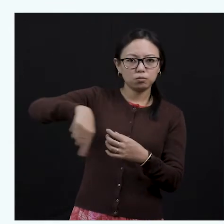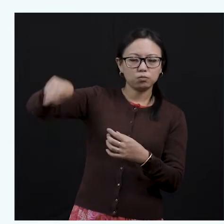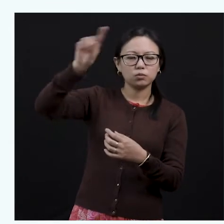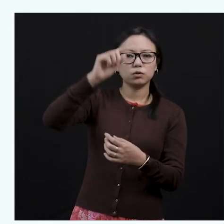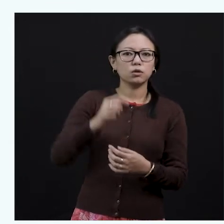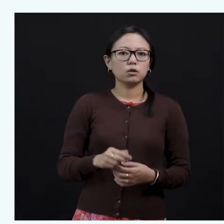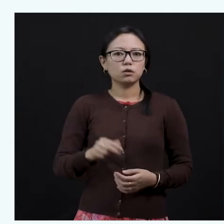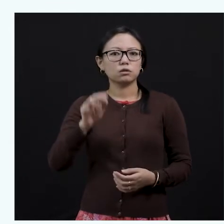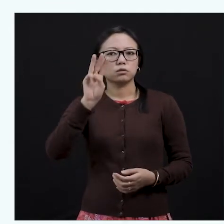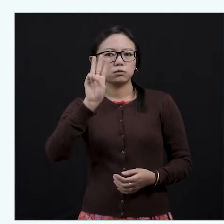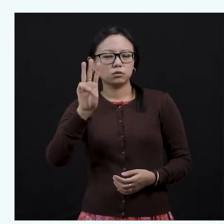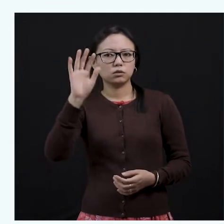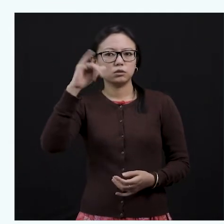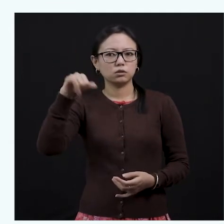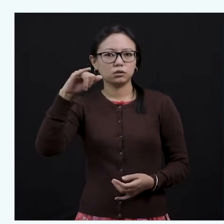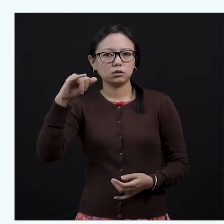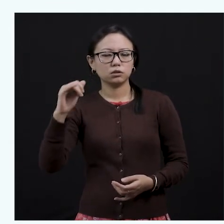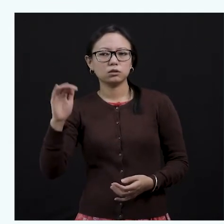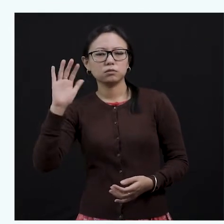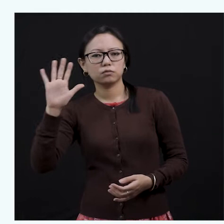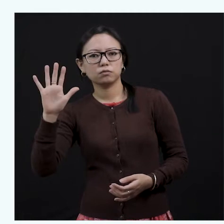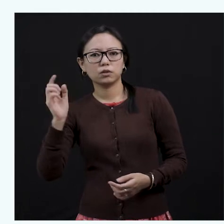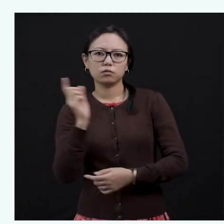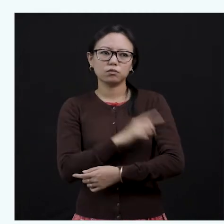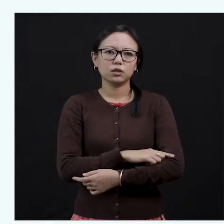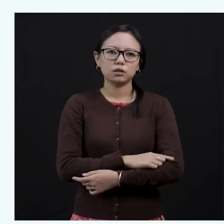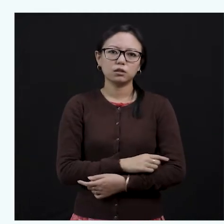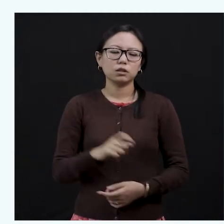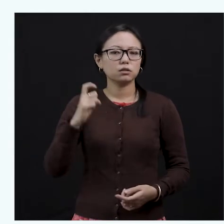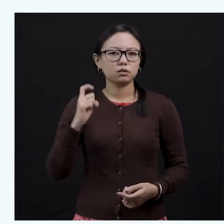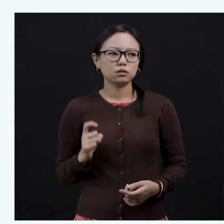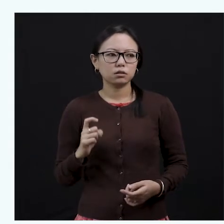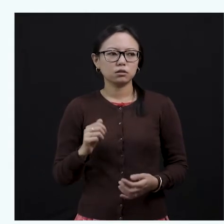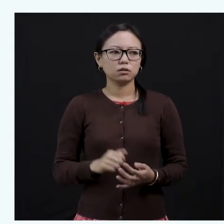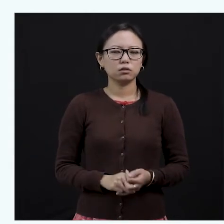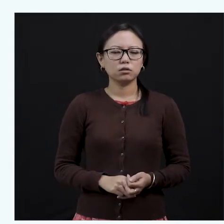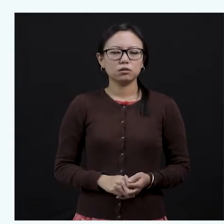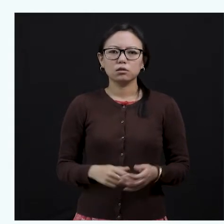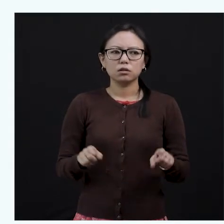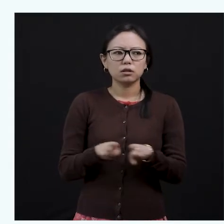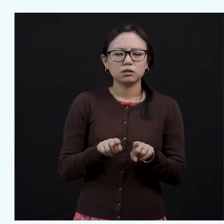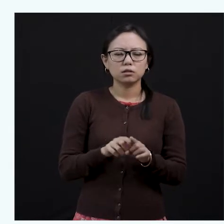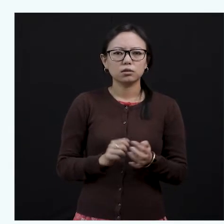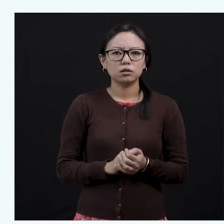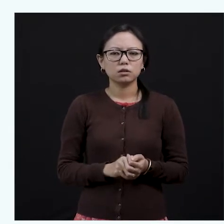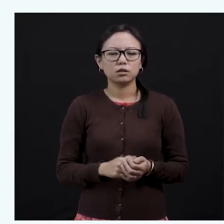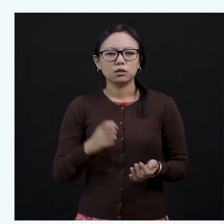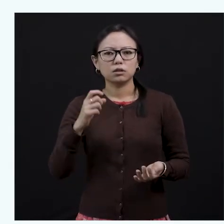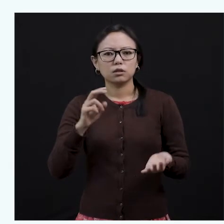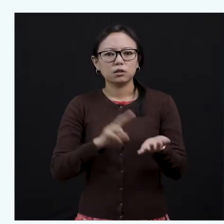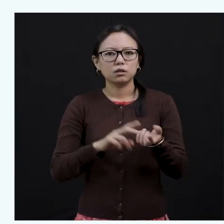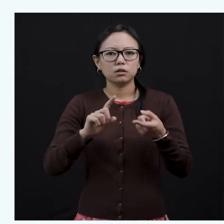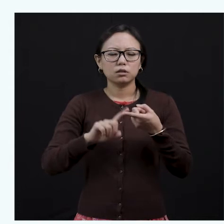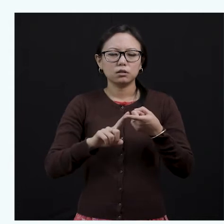complete one circulation. So say the Neptune takes another 2 more times